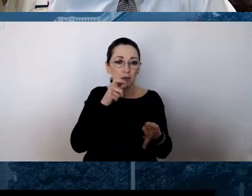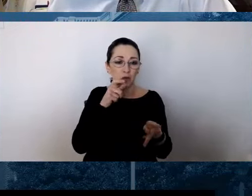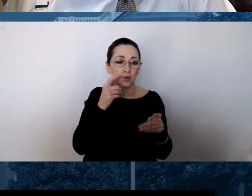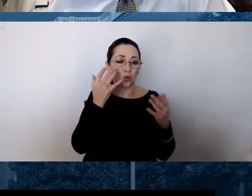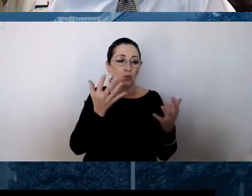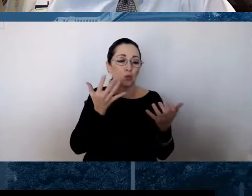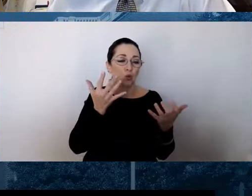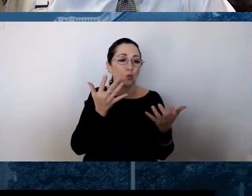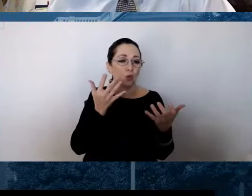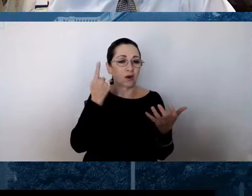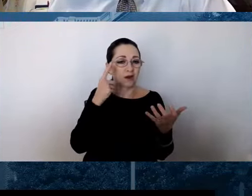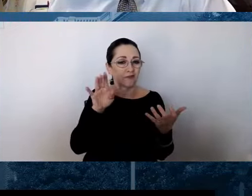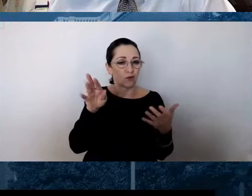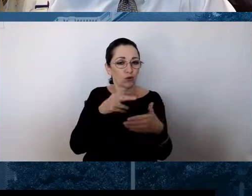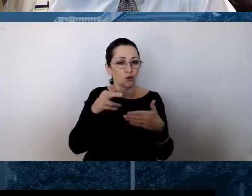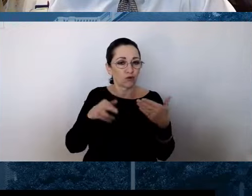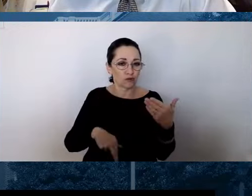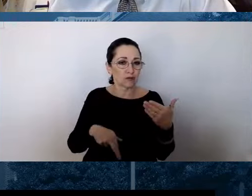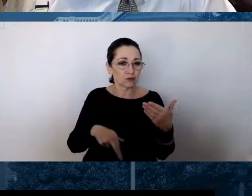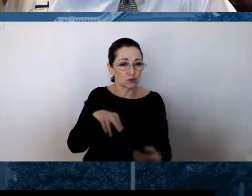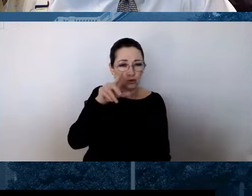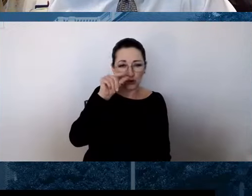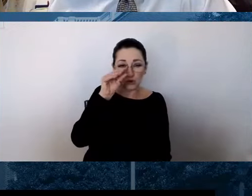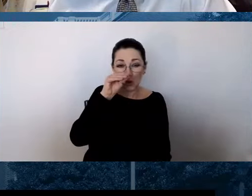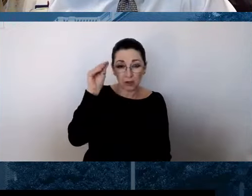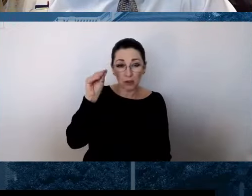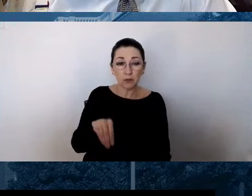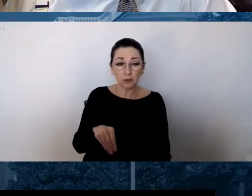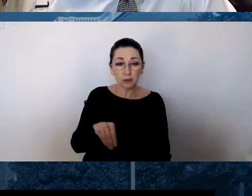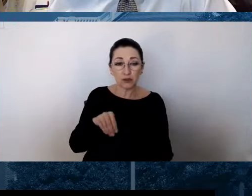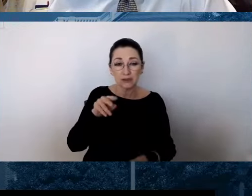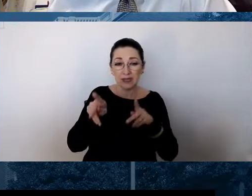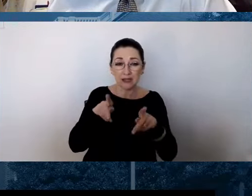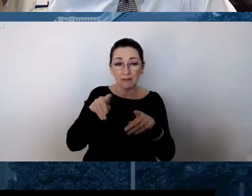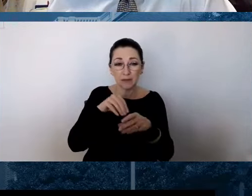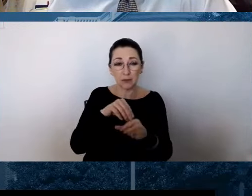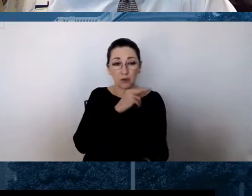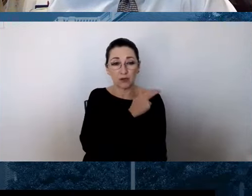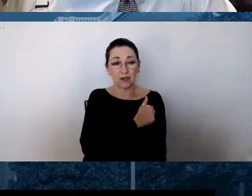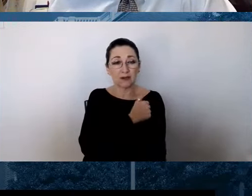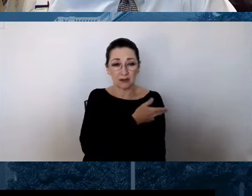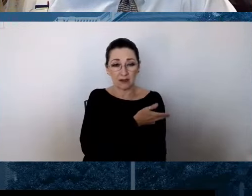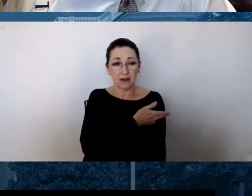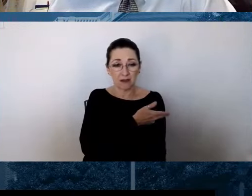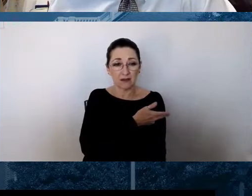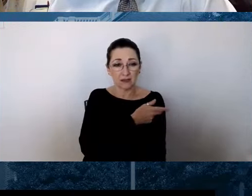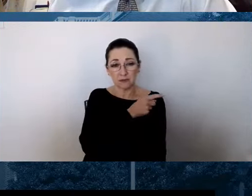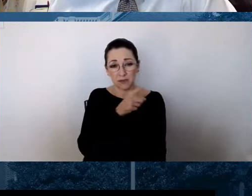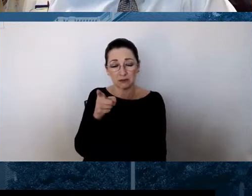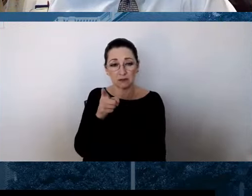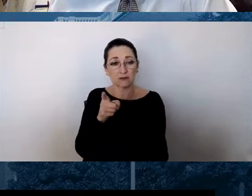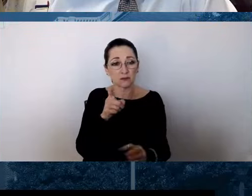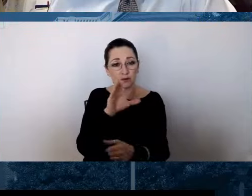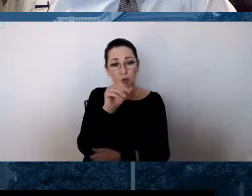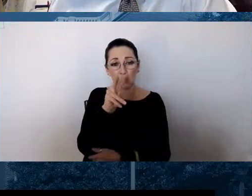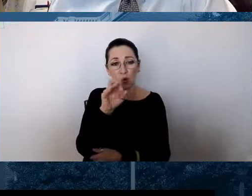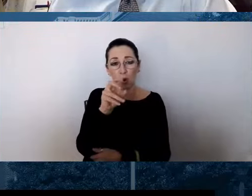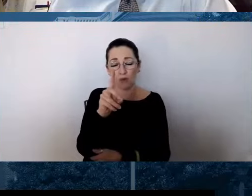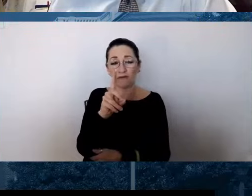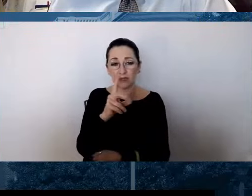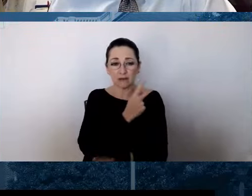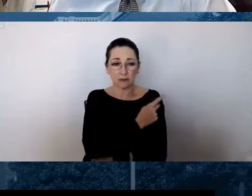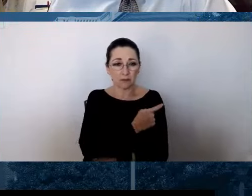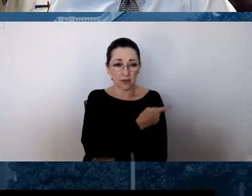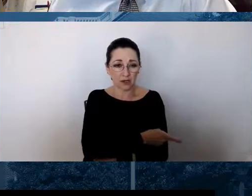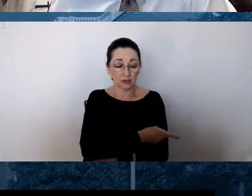were in the hospital. And it's about 20% of those that were in the hospital last year at this time were COVID patients. And if you looked